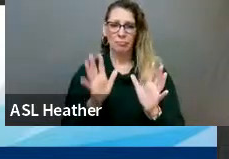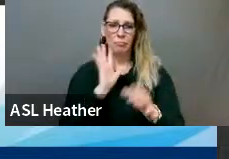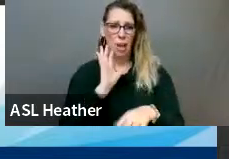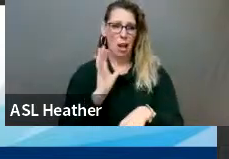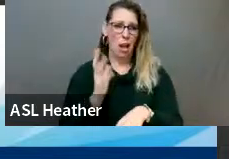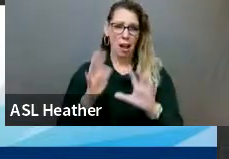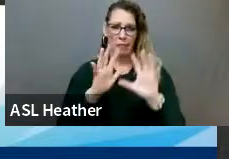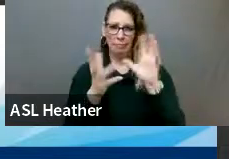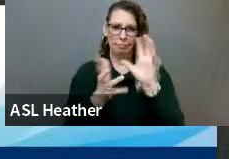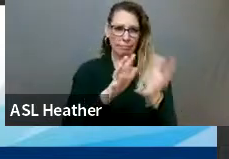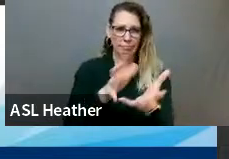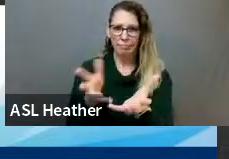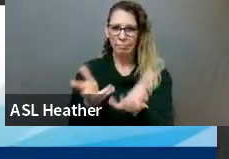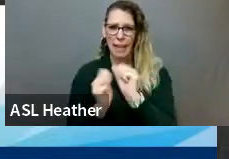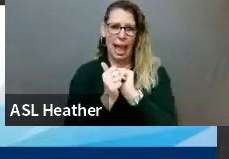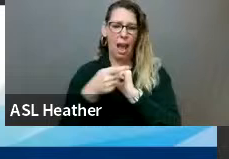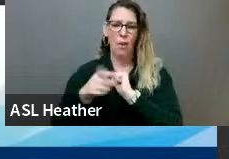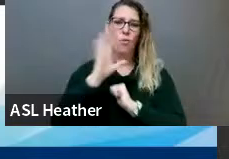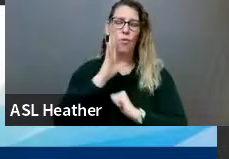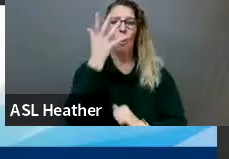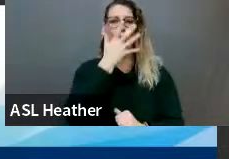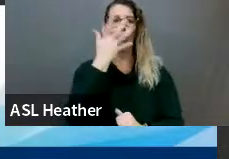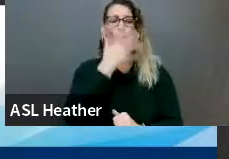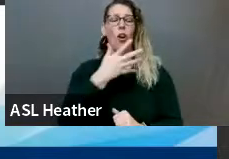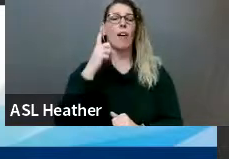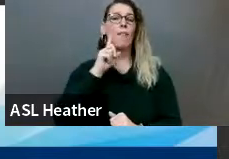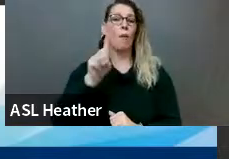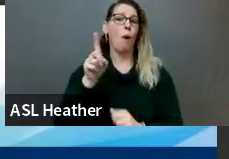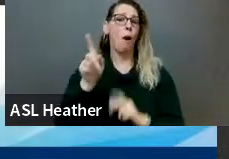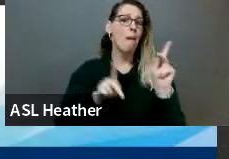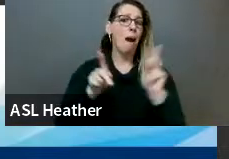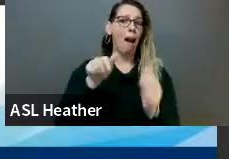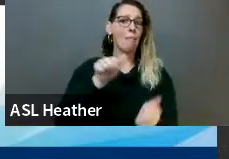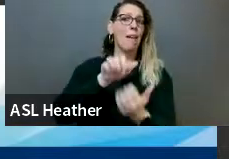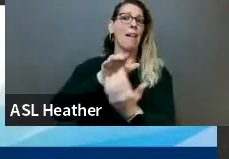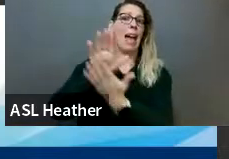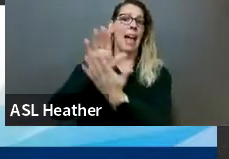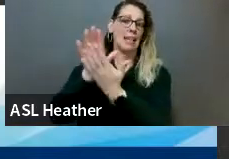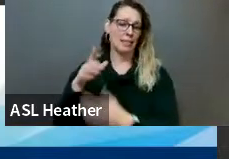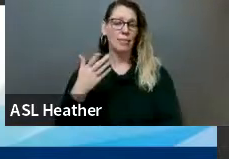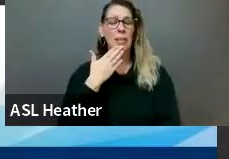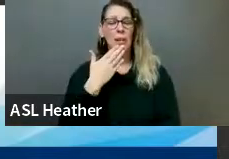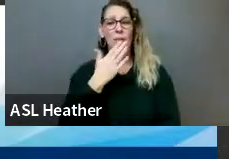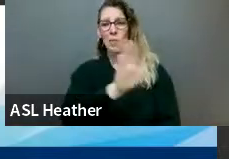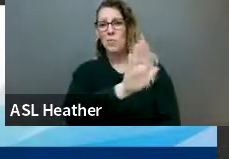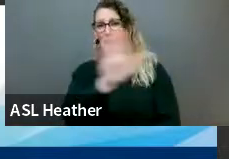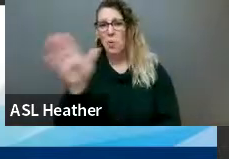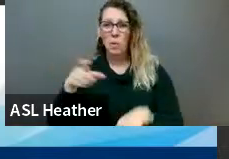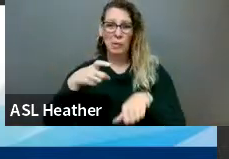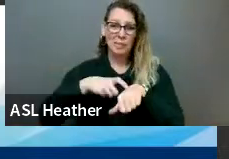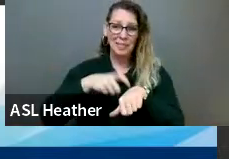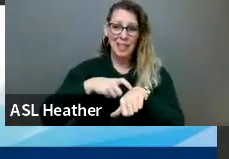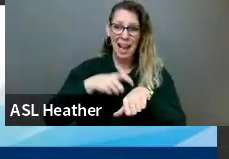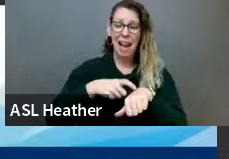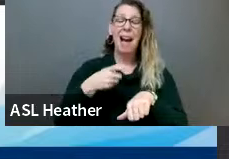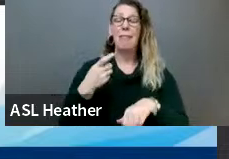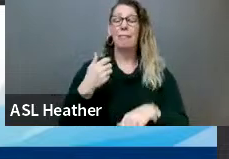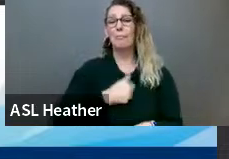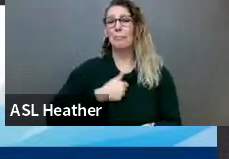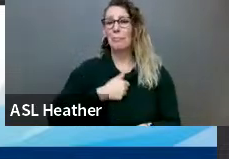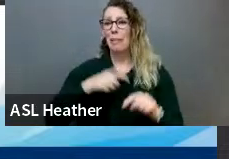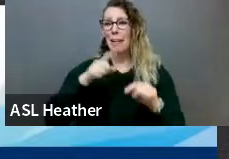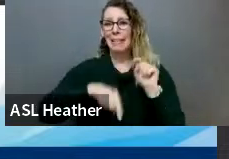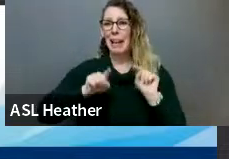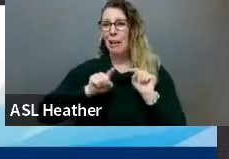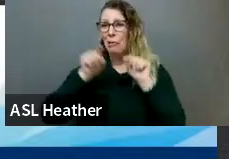way. So just want to thank everybody for their participation and time. Sorry I can't join you. I'm feeling a little under